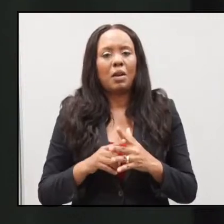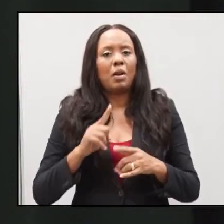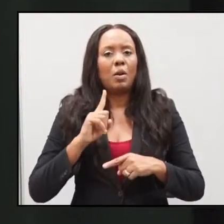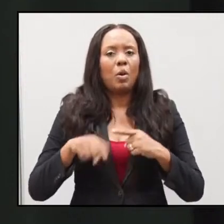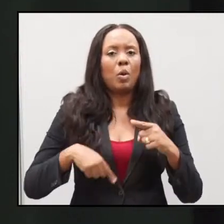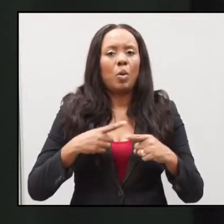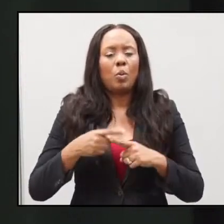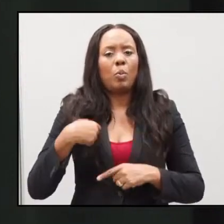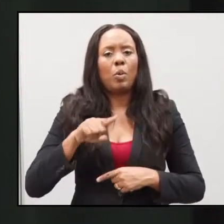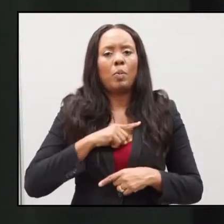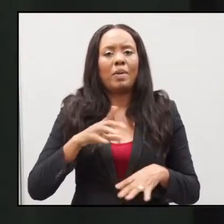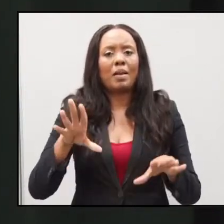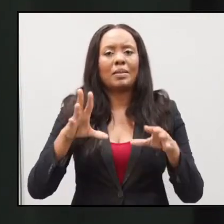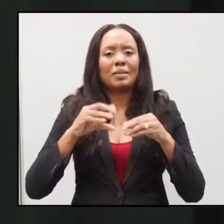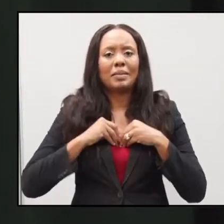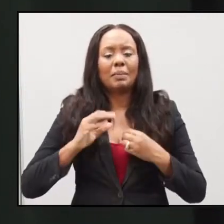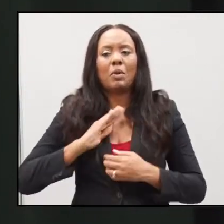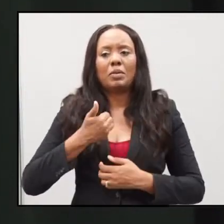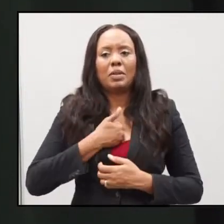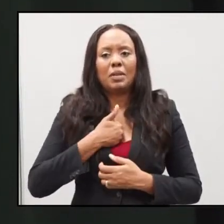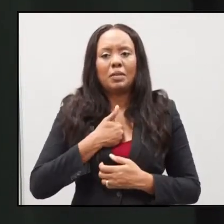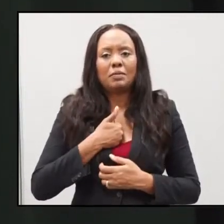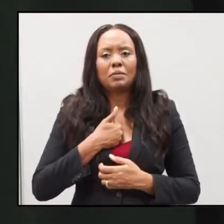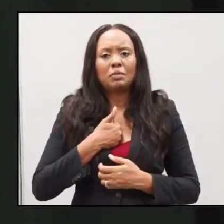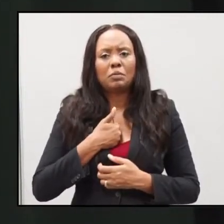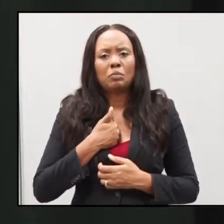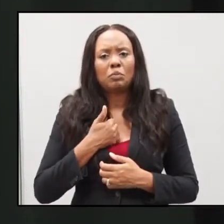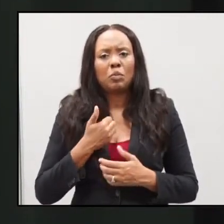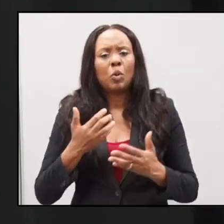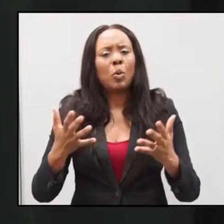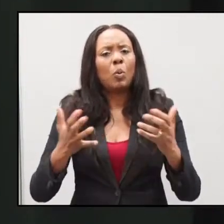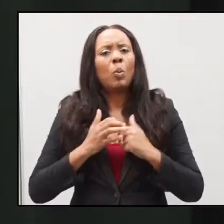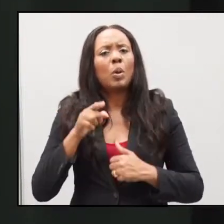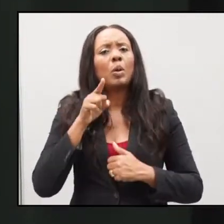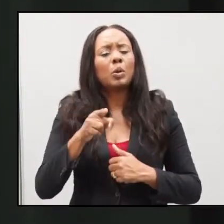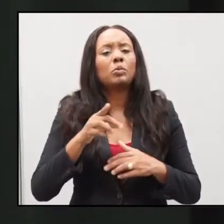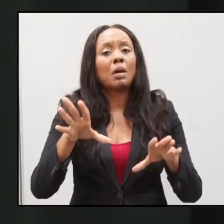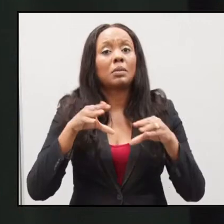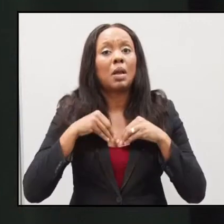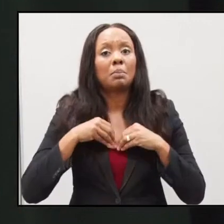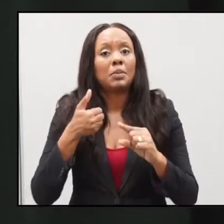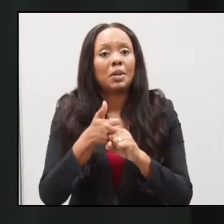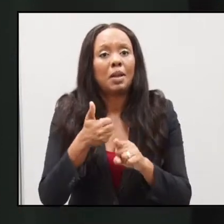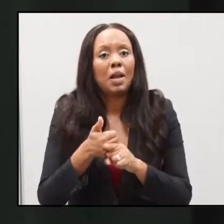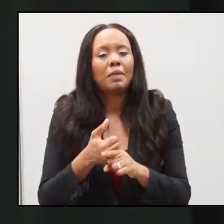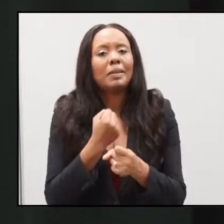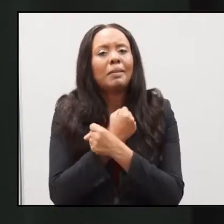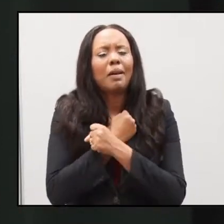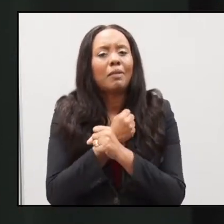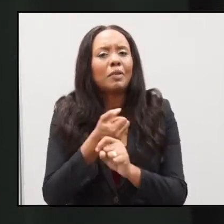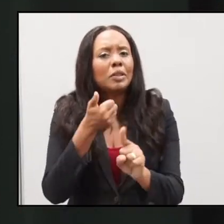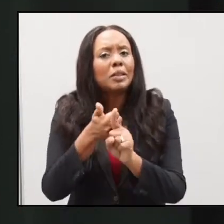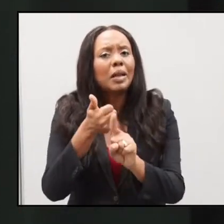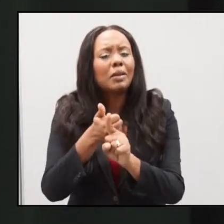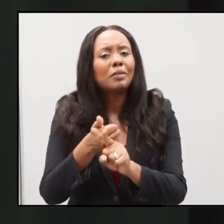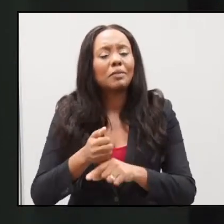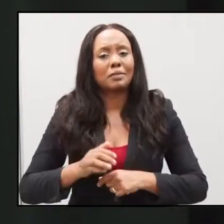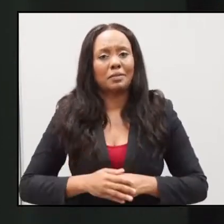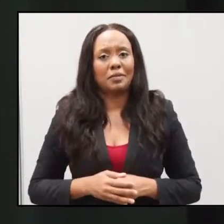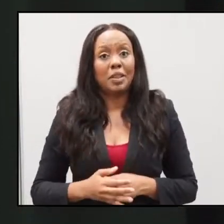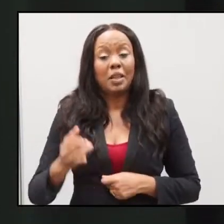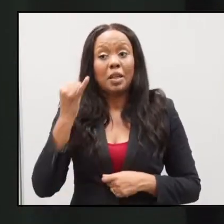with loving who you see in the mirror, as Mr. Barr would say, and with appreciating that if we are going to talk